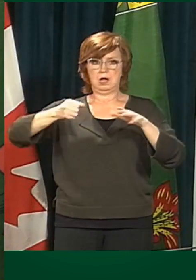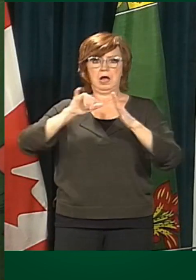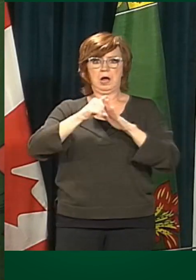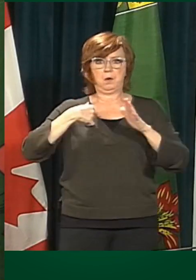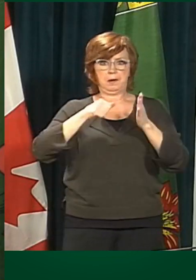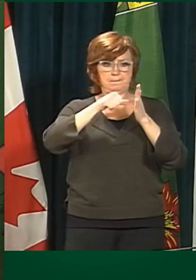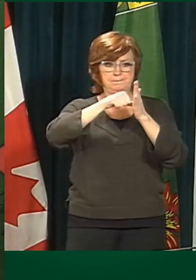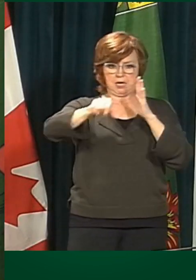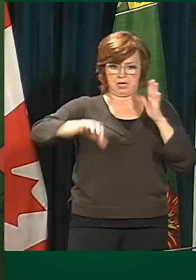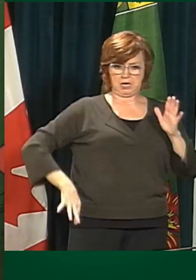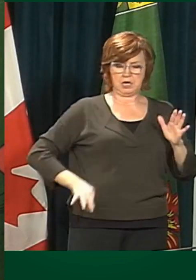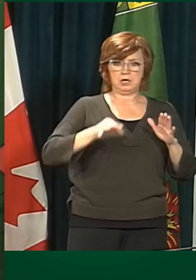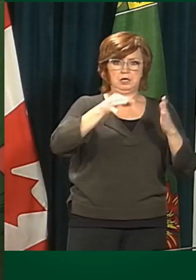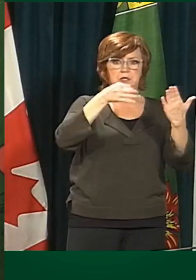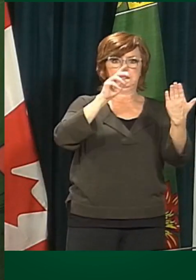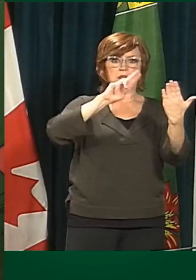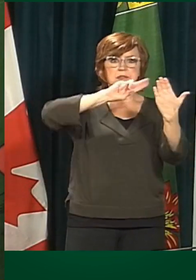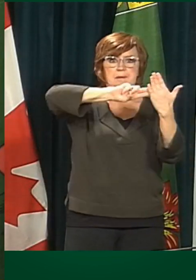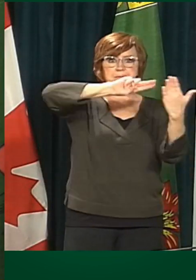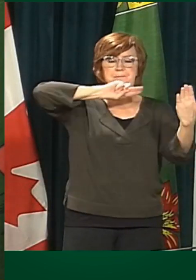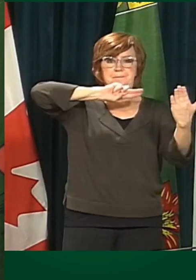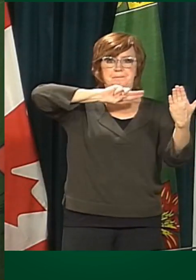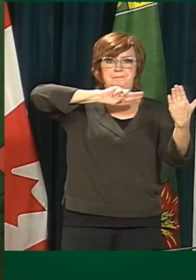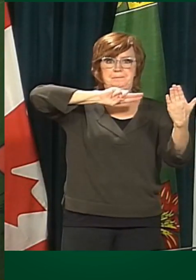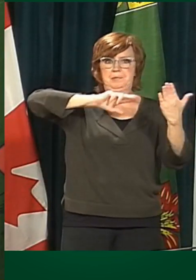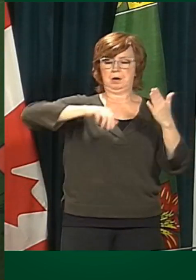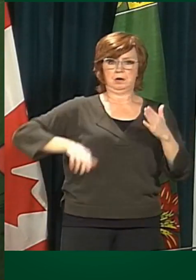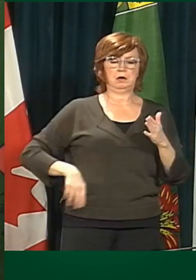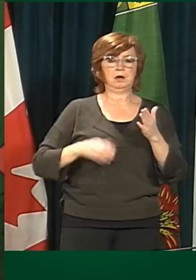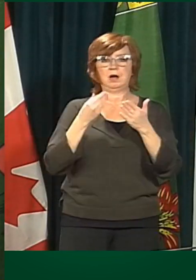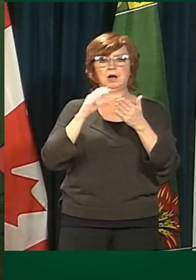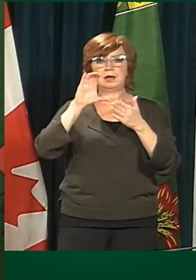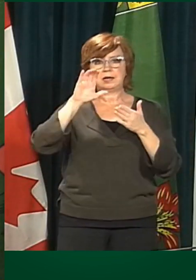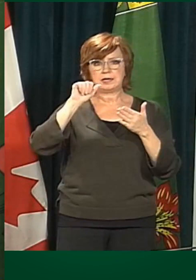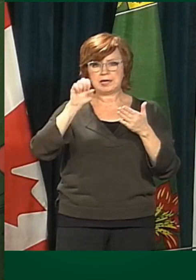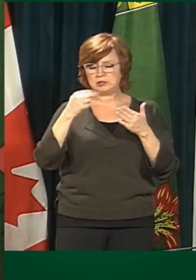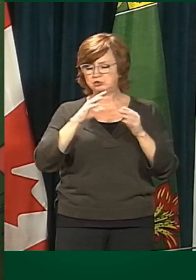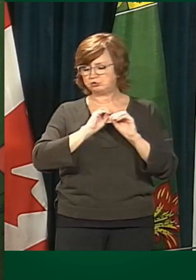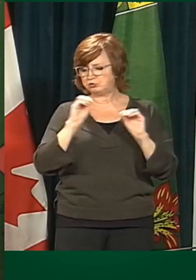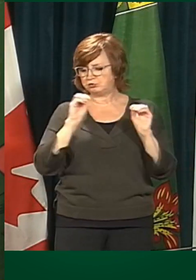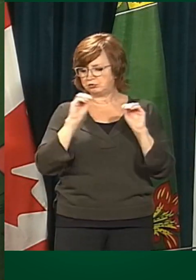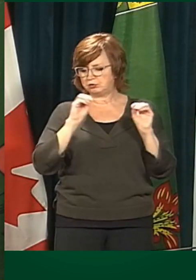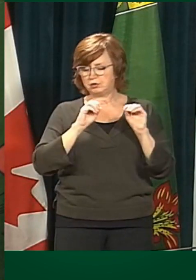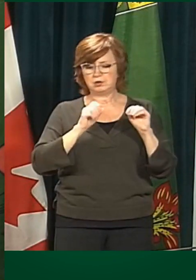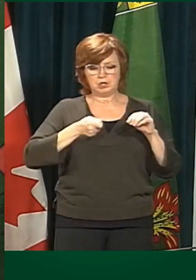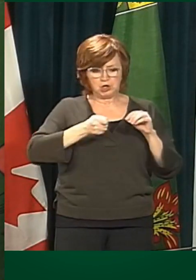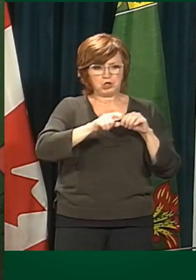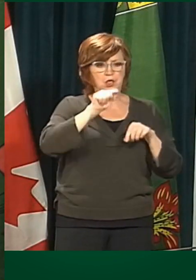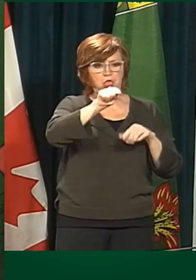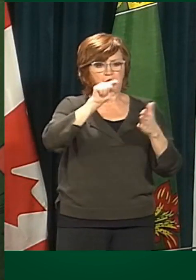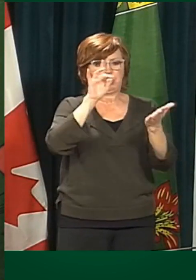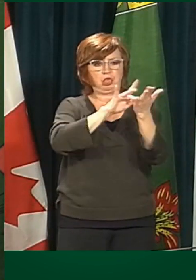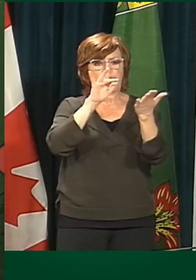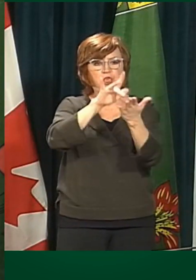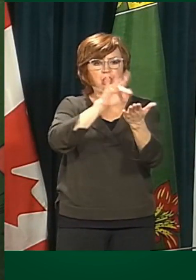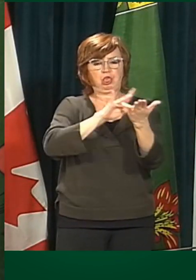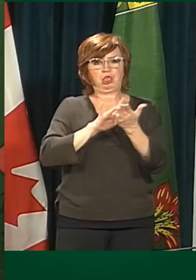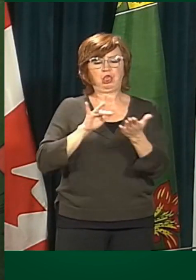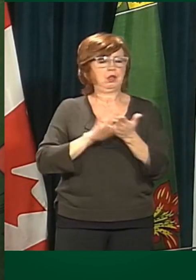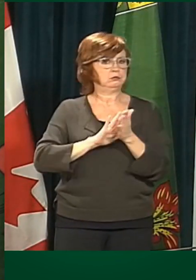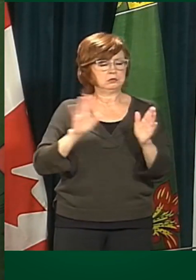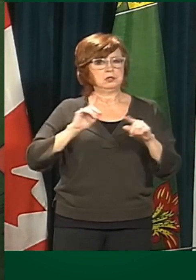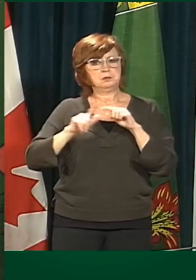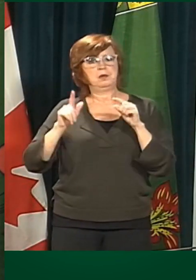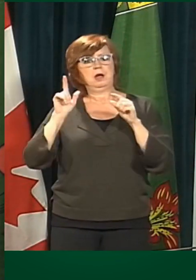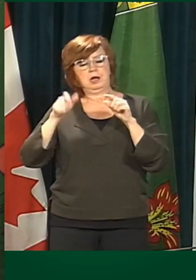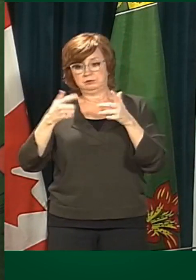other activities become allowable or permissible, we still have to maintain those good habits. That would be essential. And if we don't observe